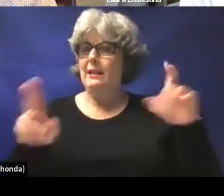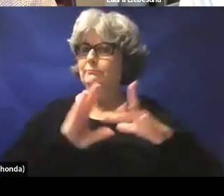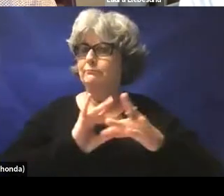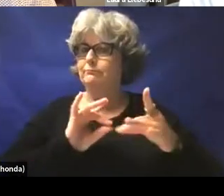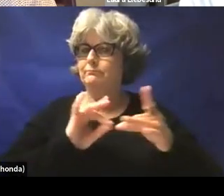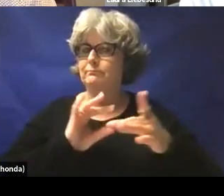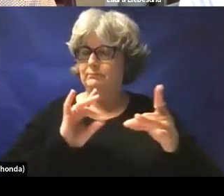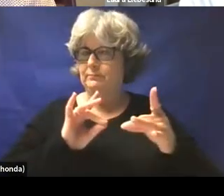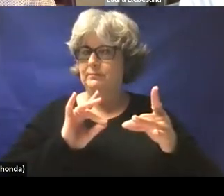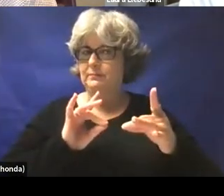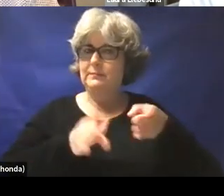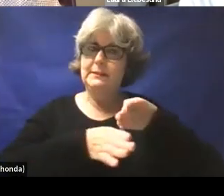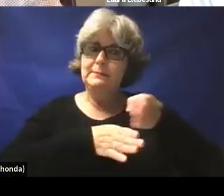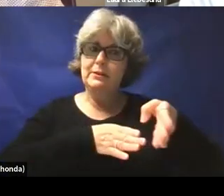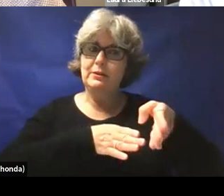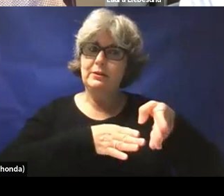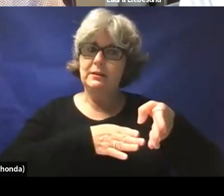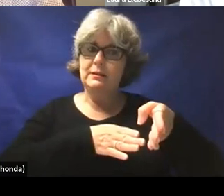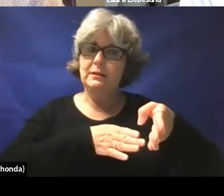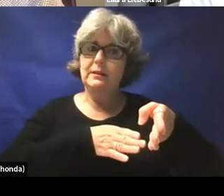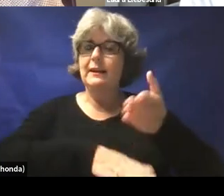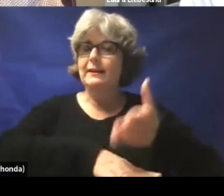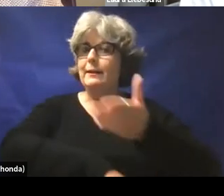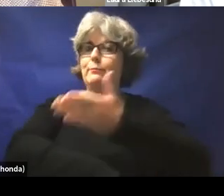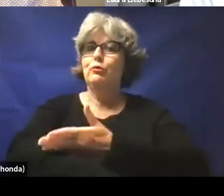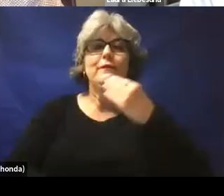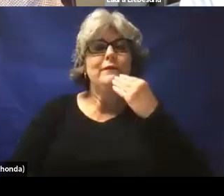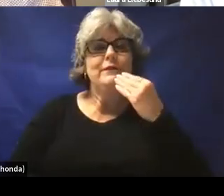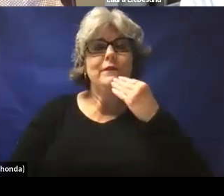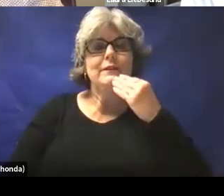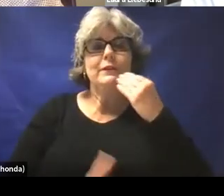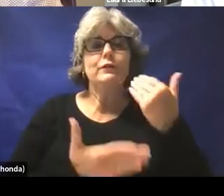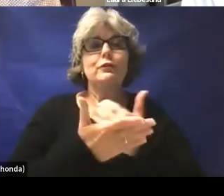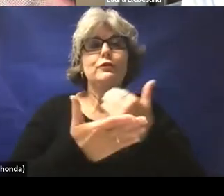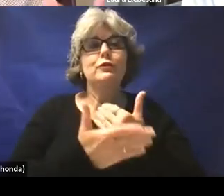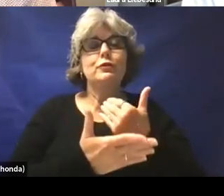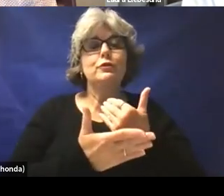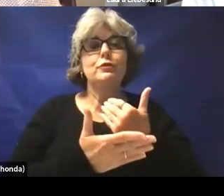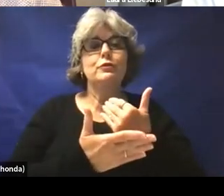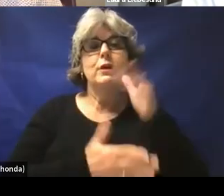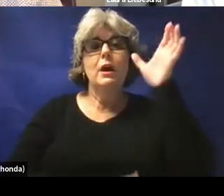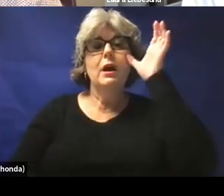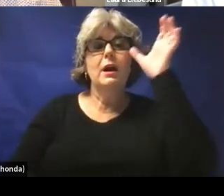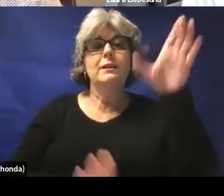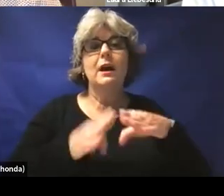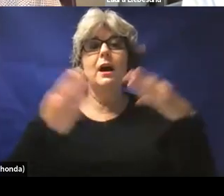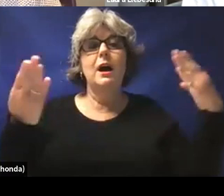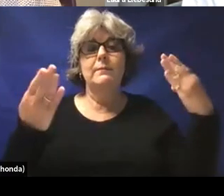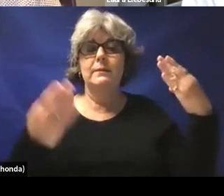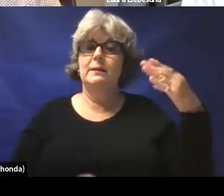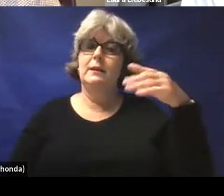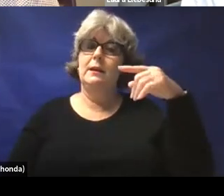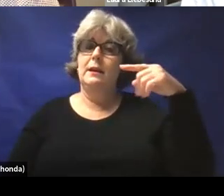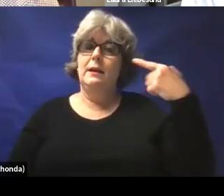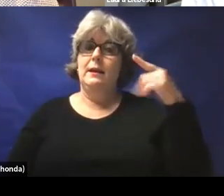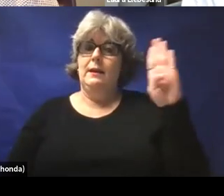he went on to specialize in Pisco and Peruvian food. And that's sort of the new restaurant, a new concept that'll be opening up in Blagden Alley. So